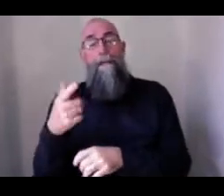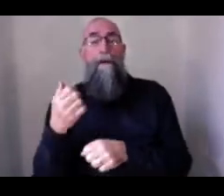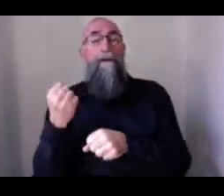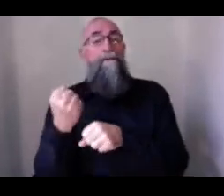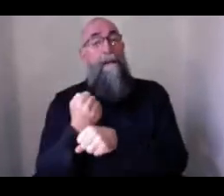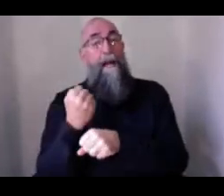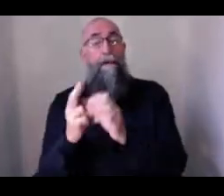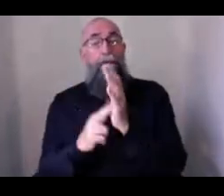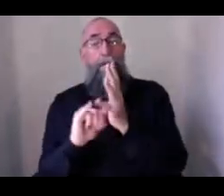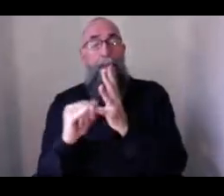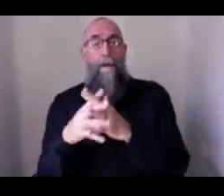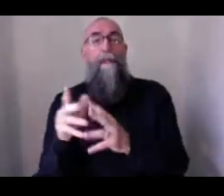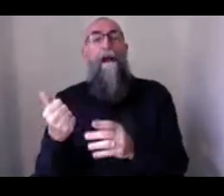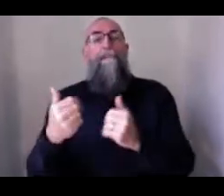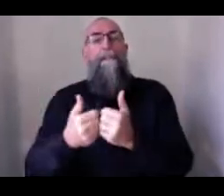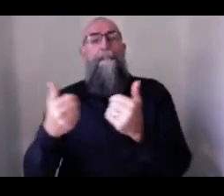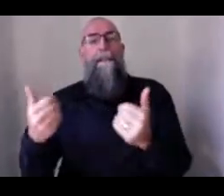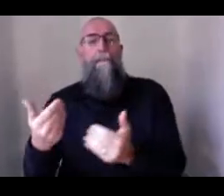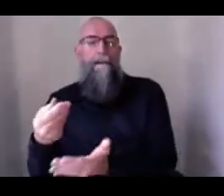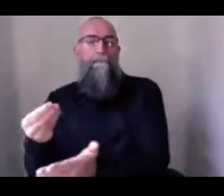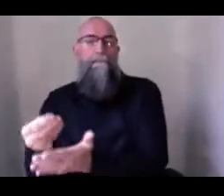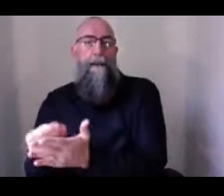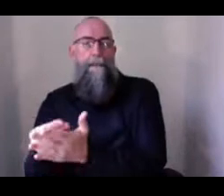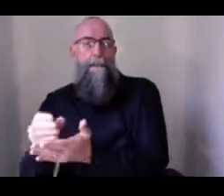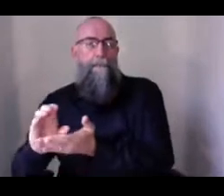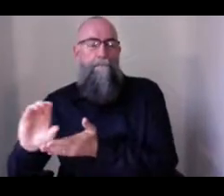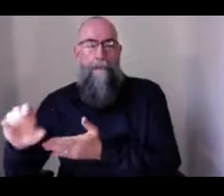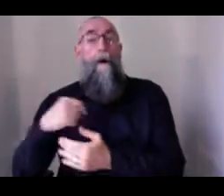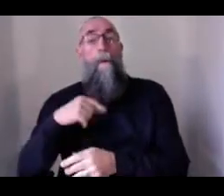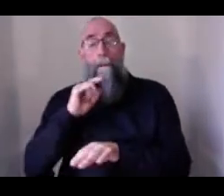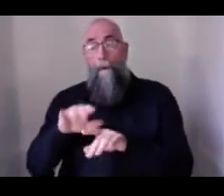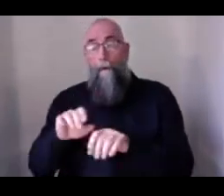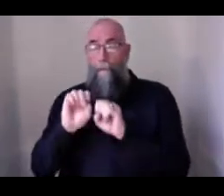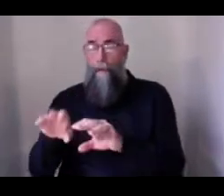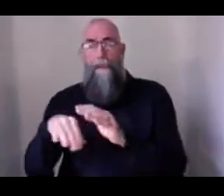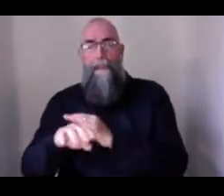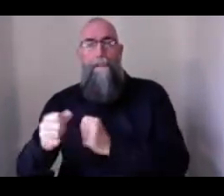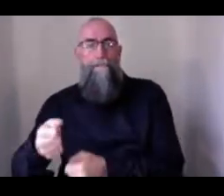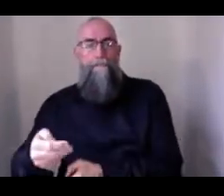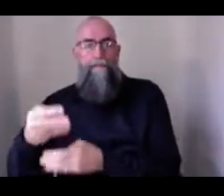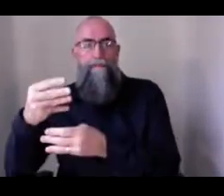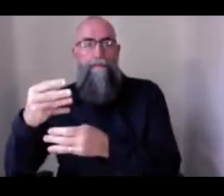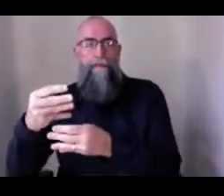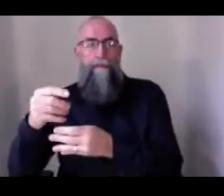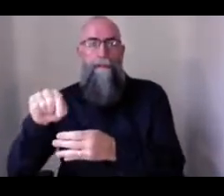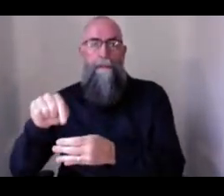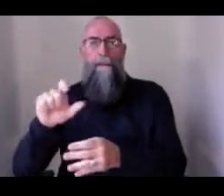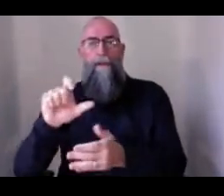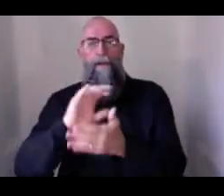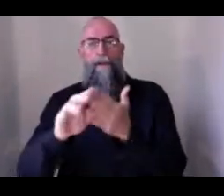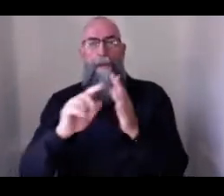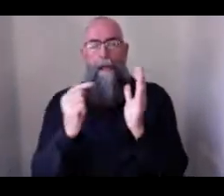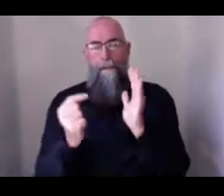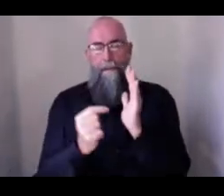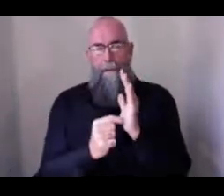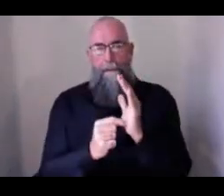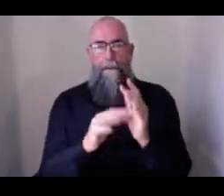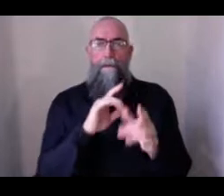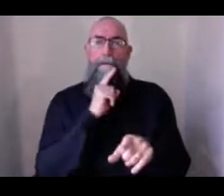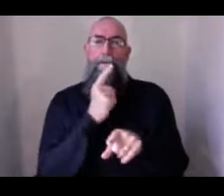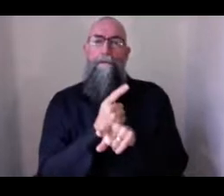opportunities. So we'll pop that in the chat. When you say the Minister's eligibility assessment guideline and